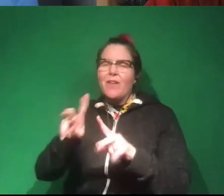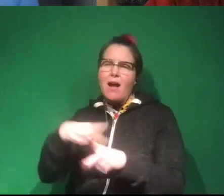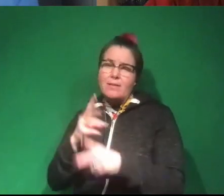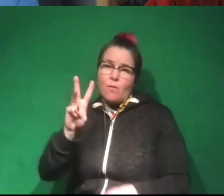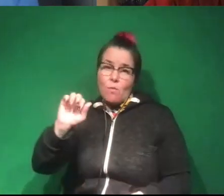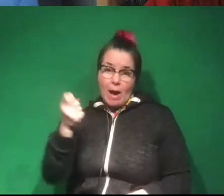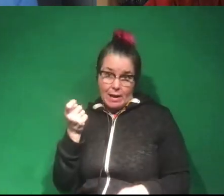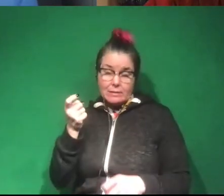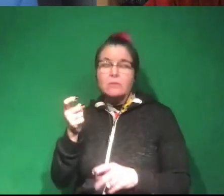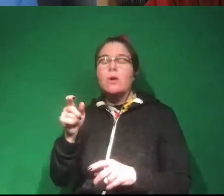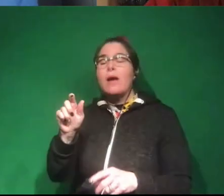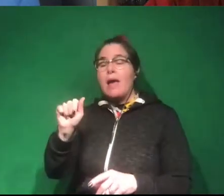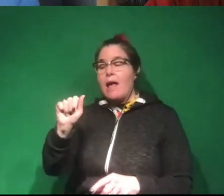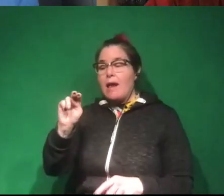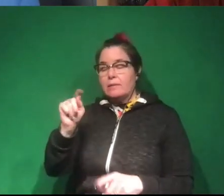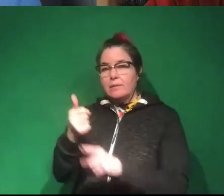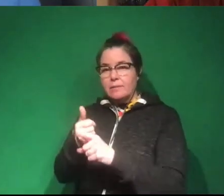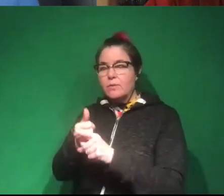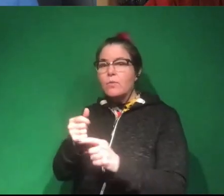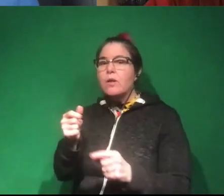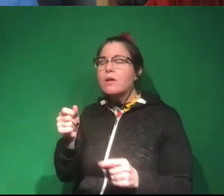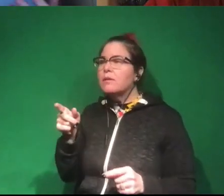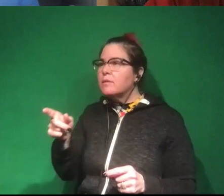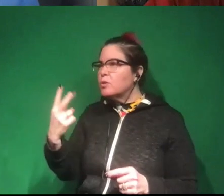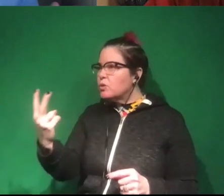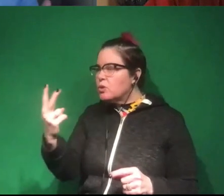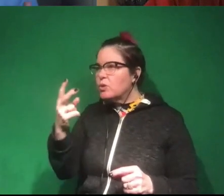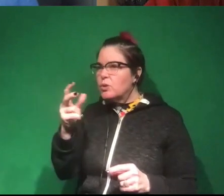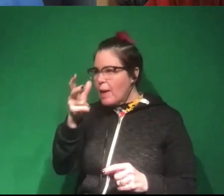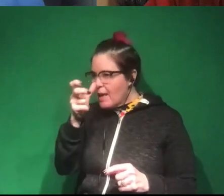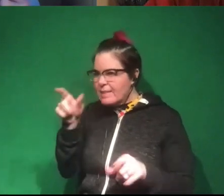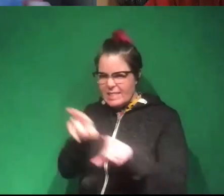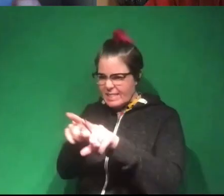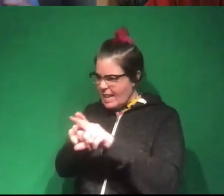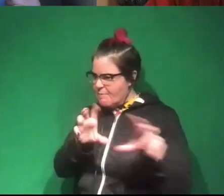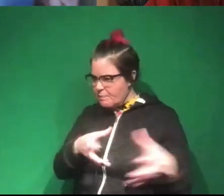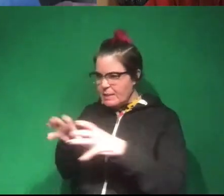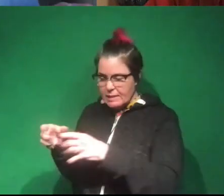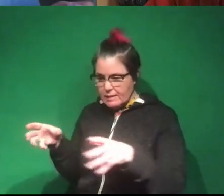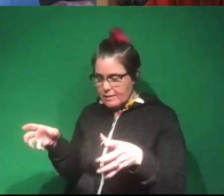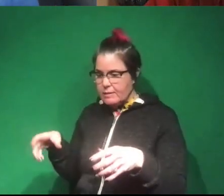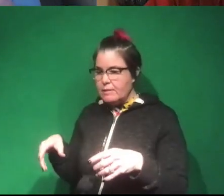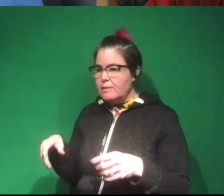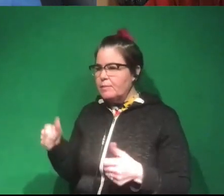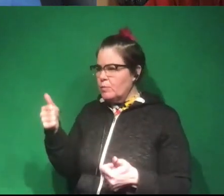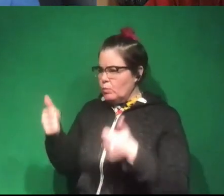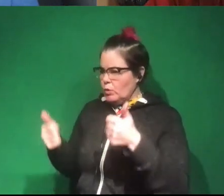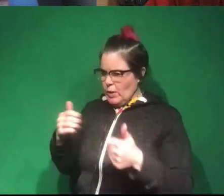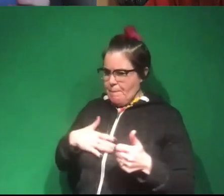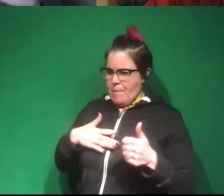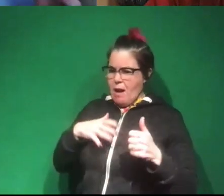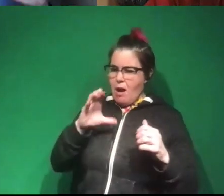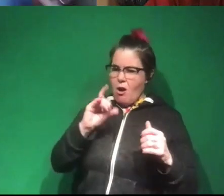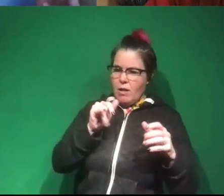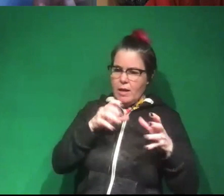ants use that for recognition. Say 2 ants of the same species, which one is in my colony, which one's not in my colony.